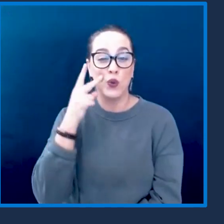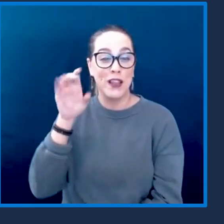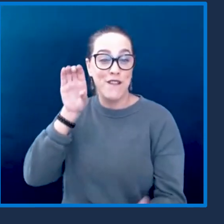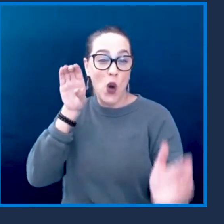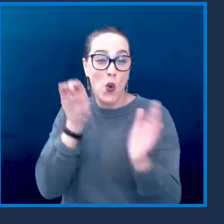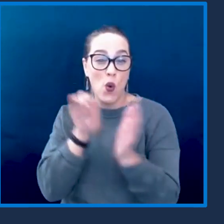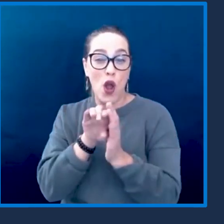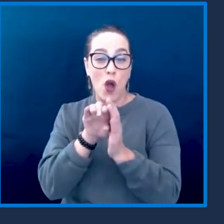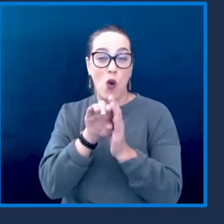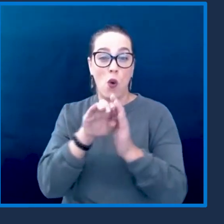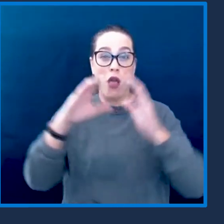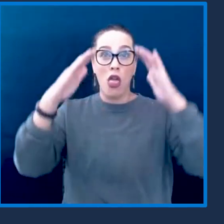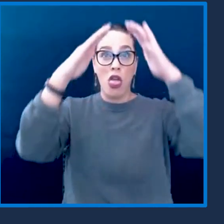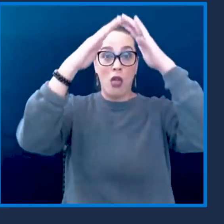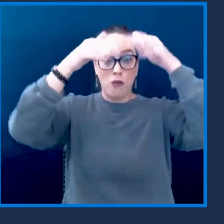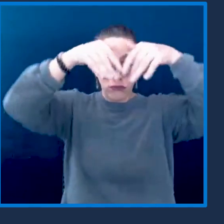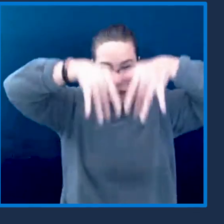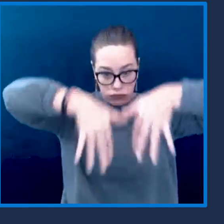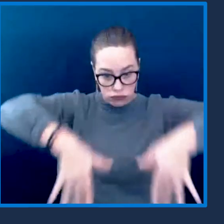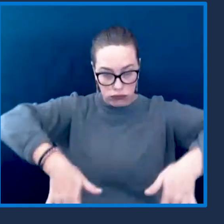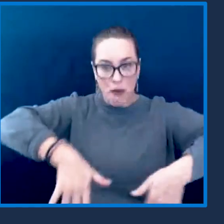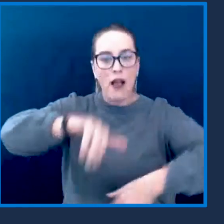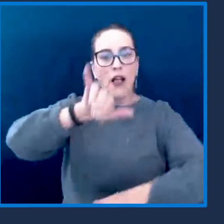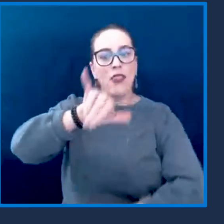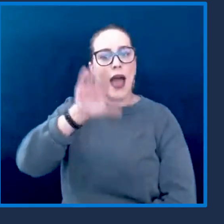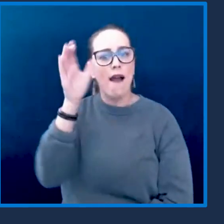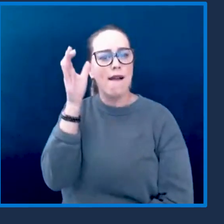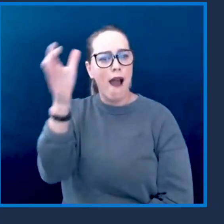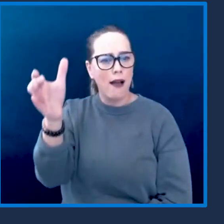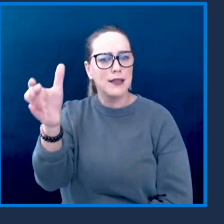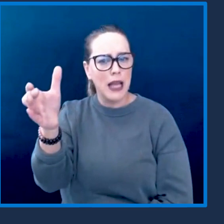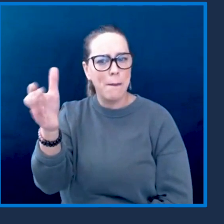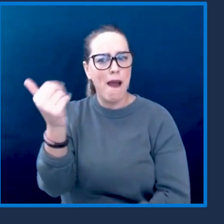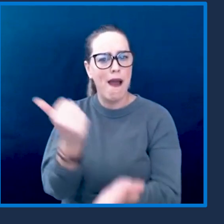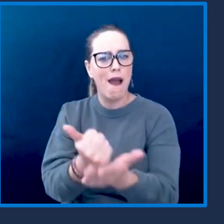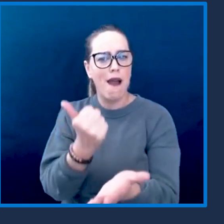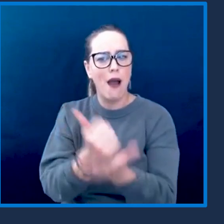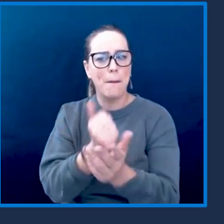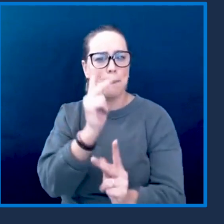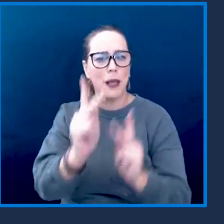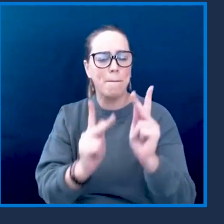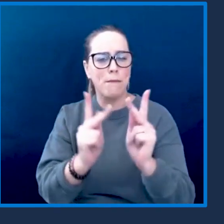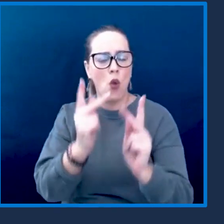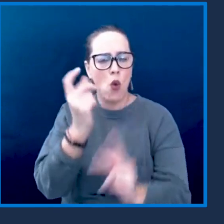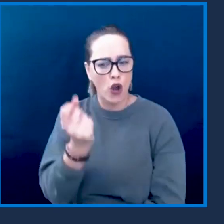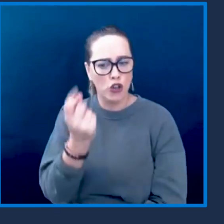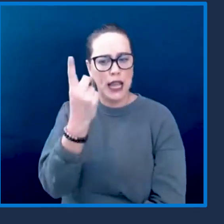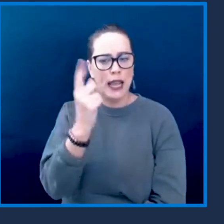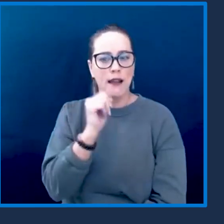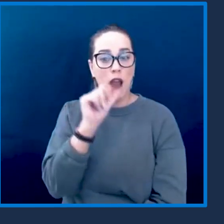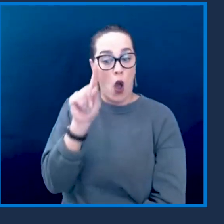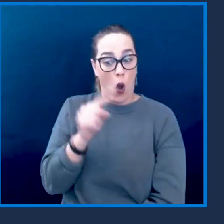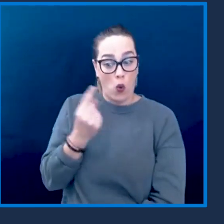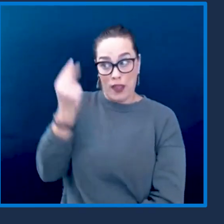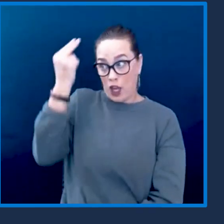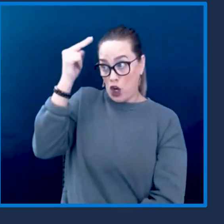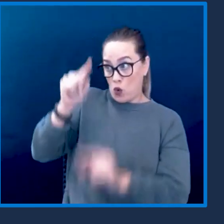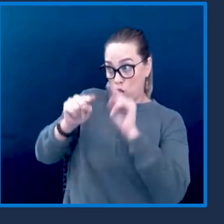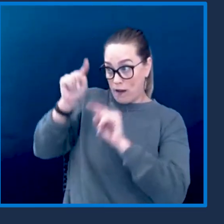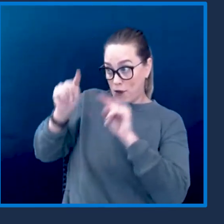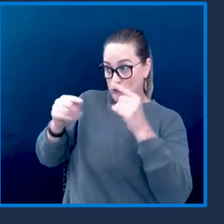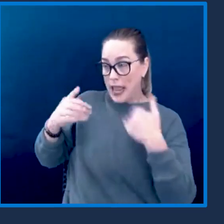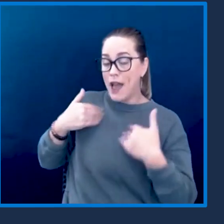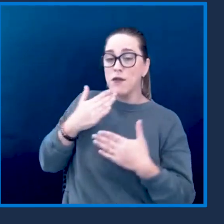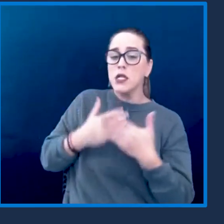is really helpful in helping people understand that not only is neurodiversity have